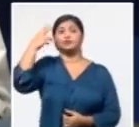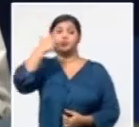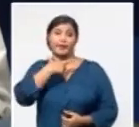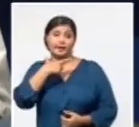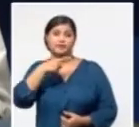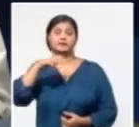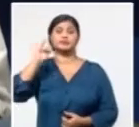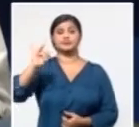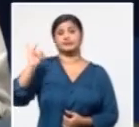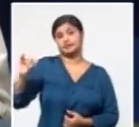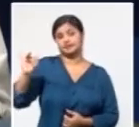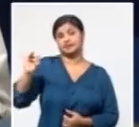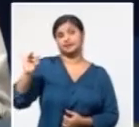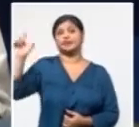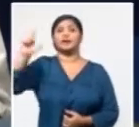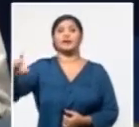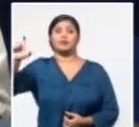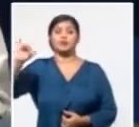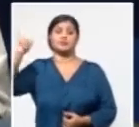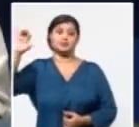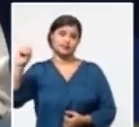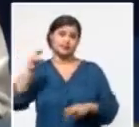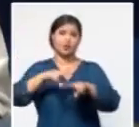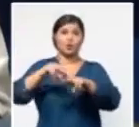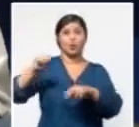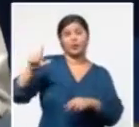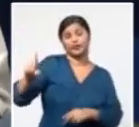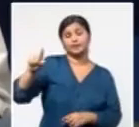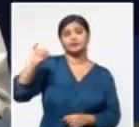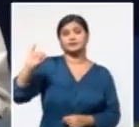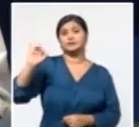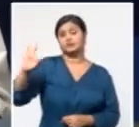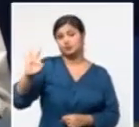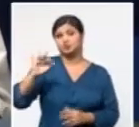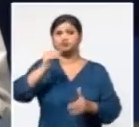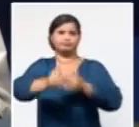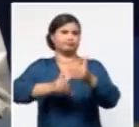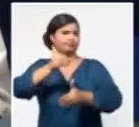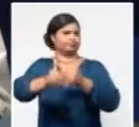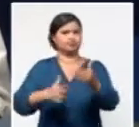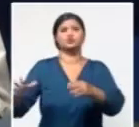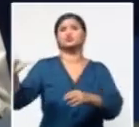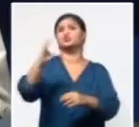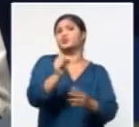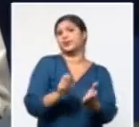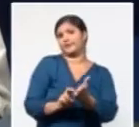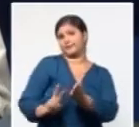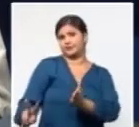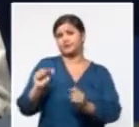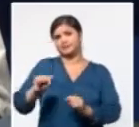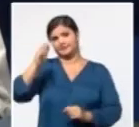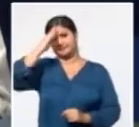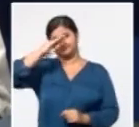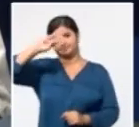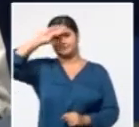77, Camagüey 60, Holguín 68, and so forth. Samples were studied from all